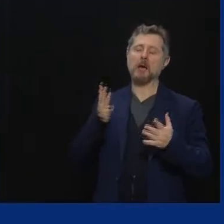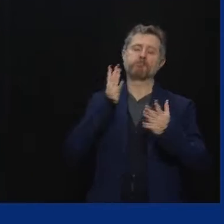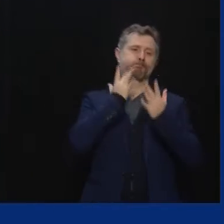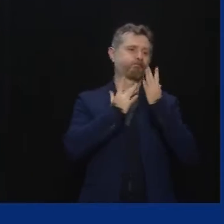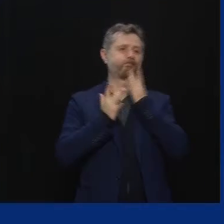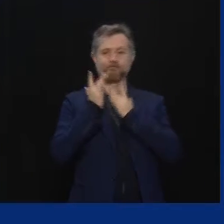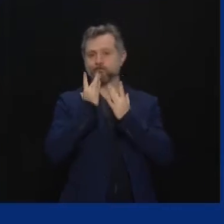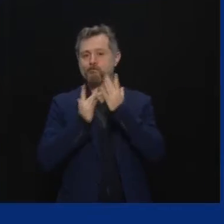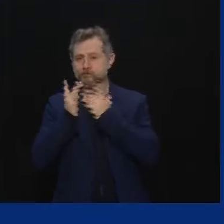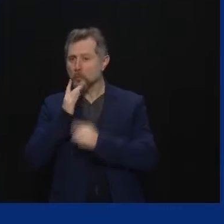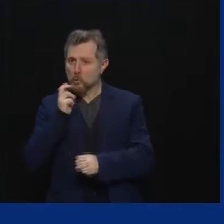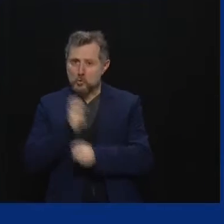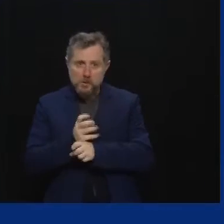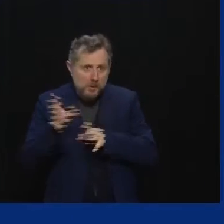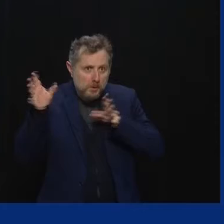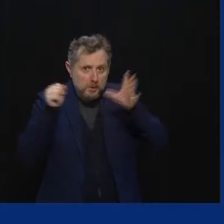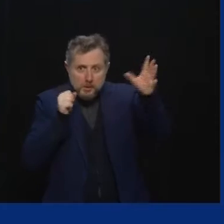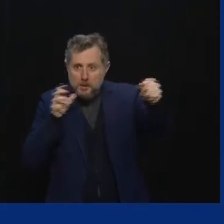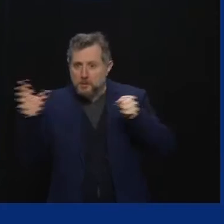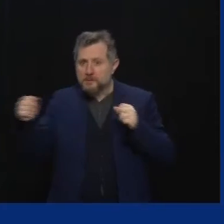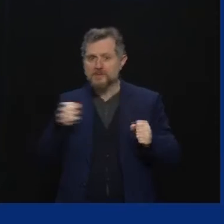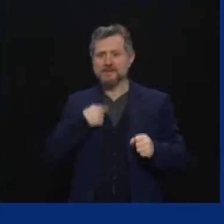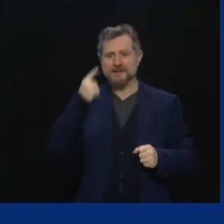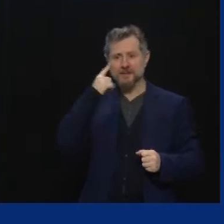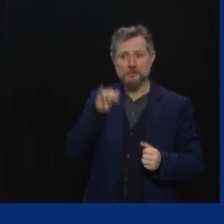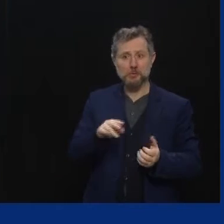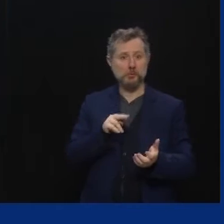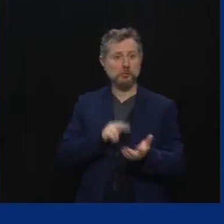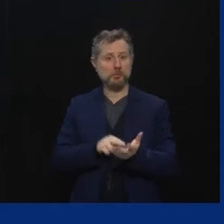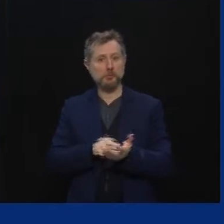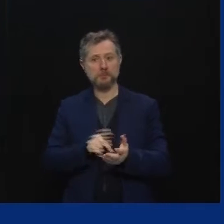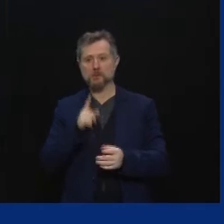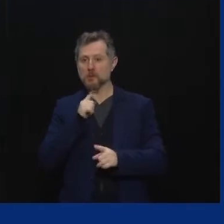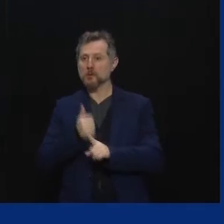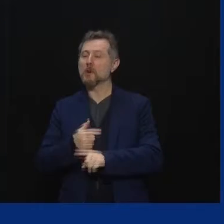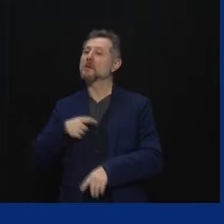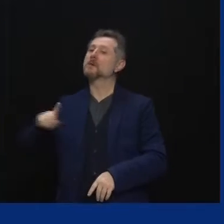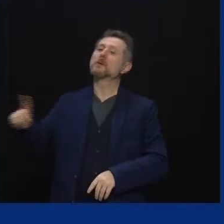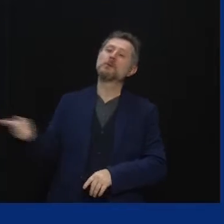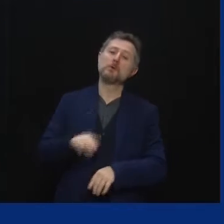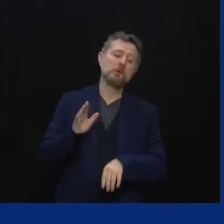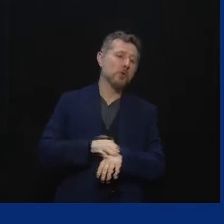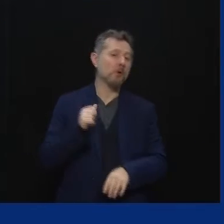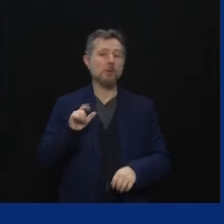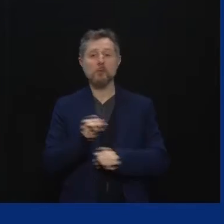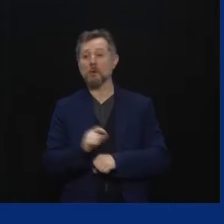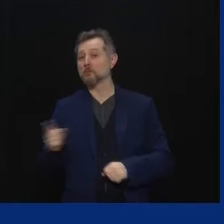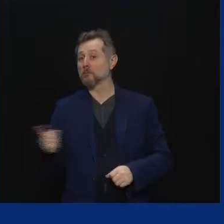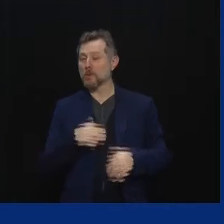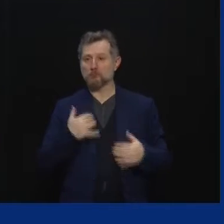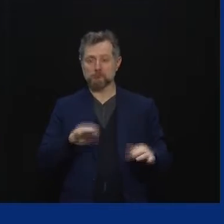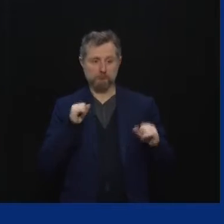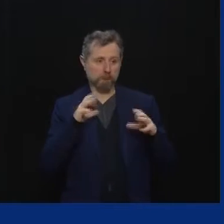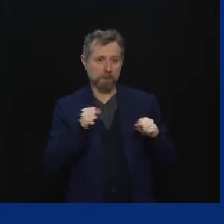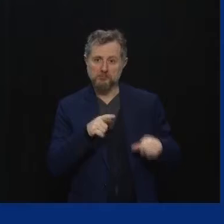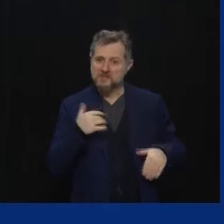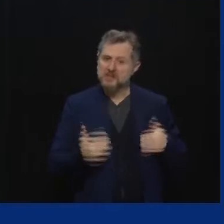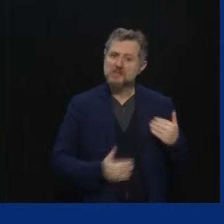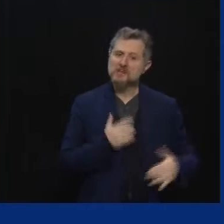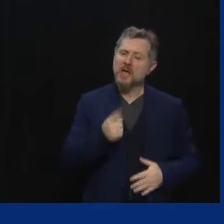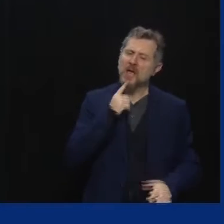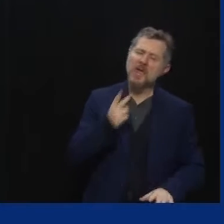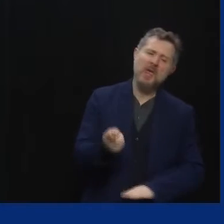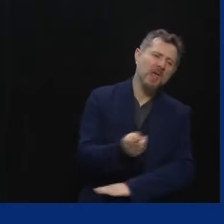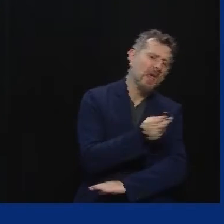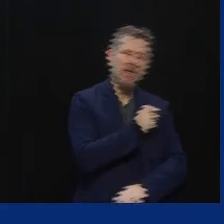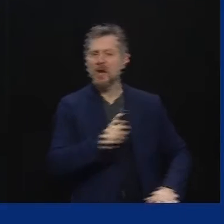particular, were called to do the extraordinary. They went through hell and back during this pandemic, and they all thought by now, almost 2 years later,